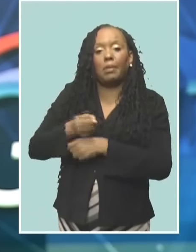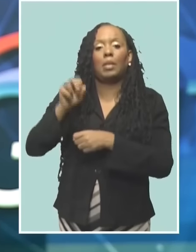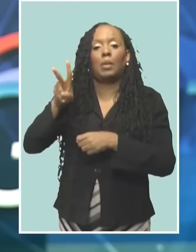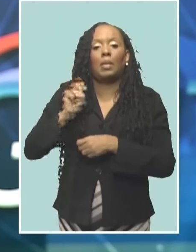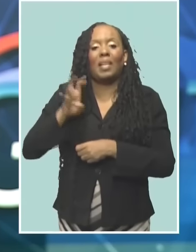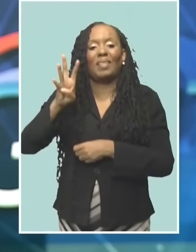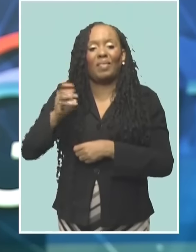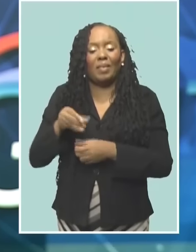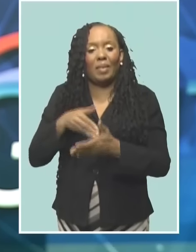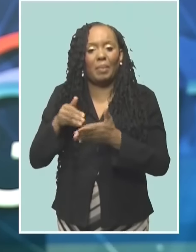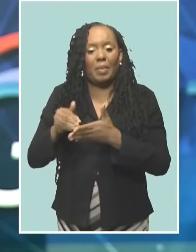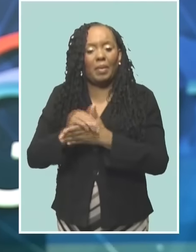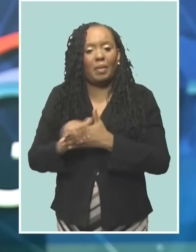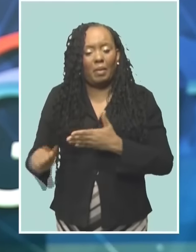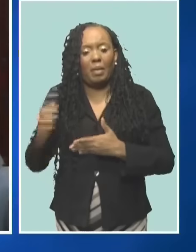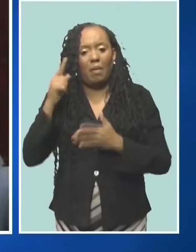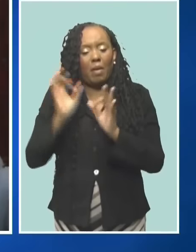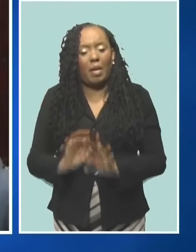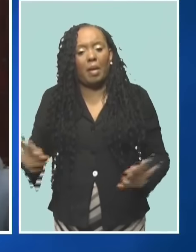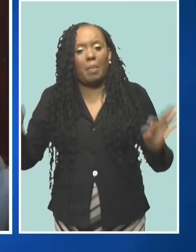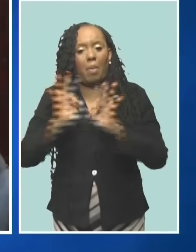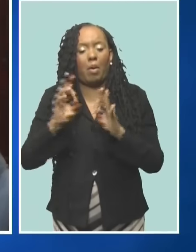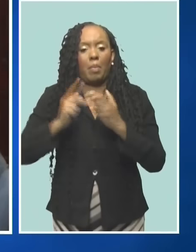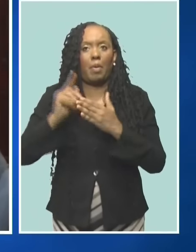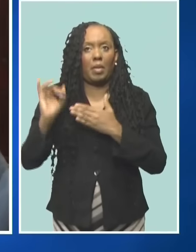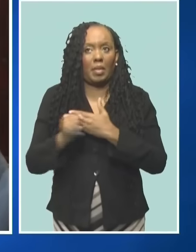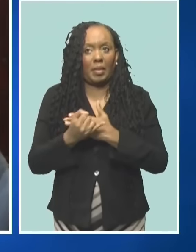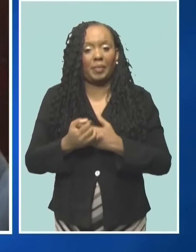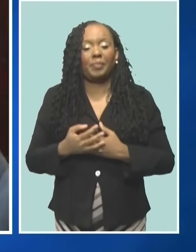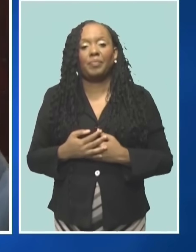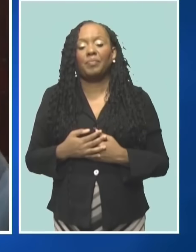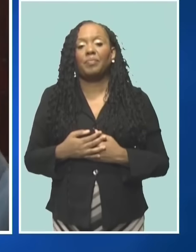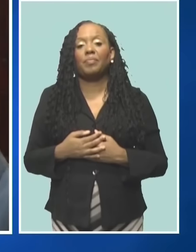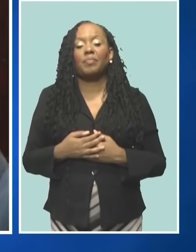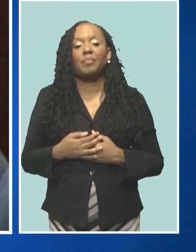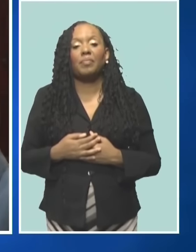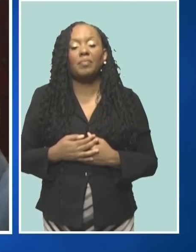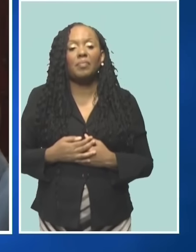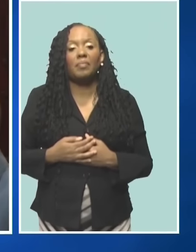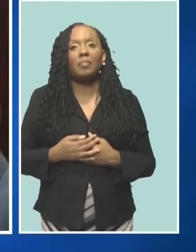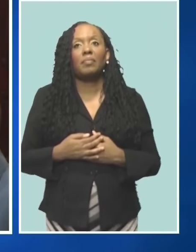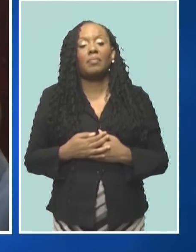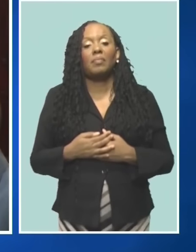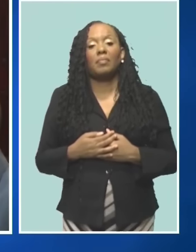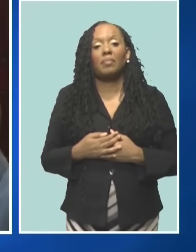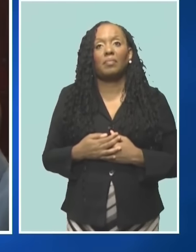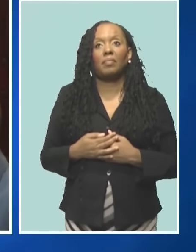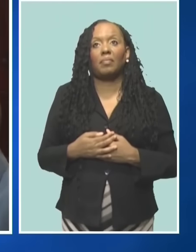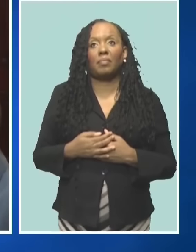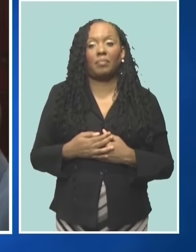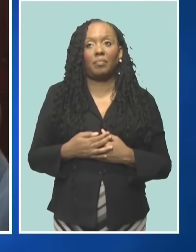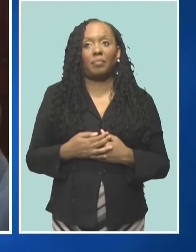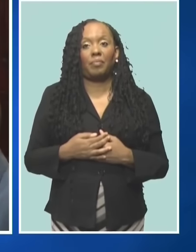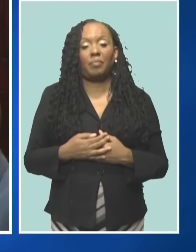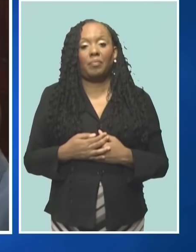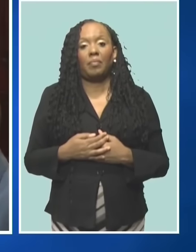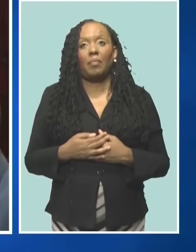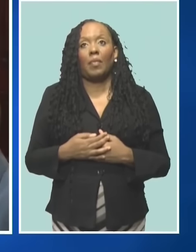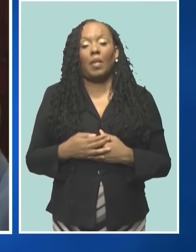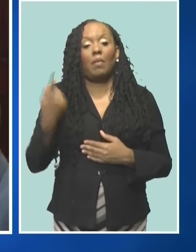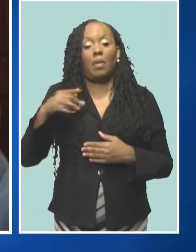vital projects. For the entire year, we don't expect to get more than $490